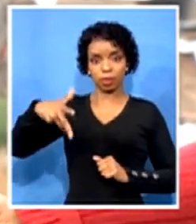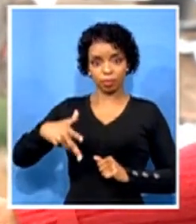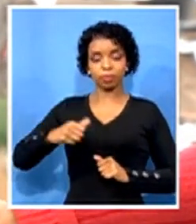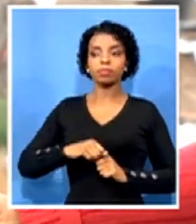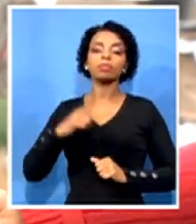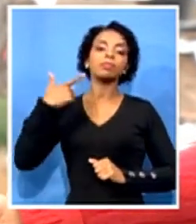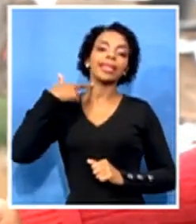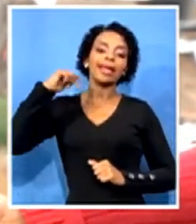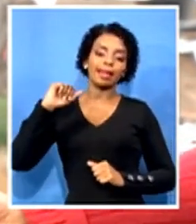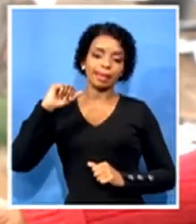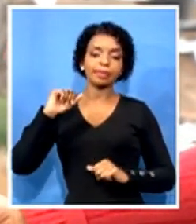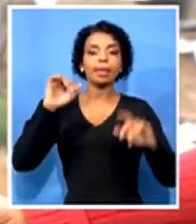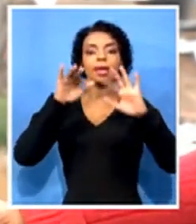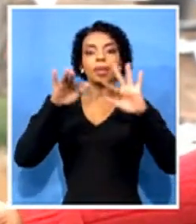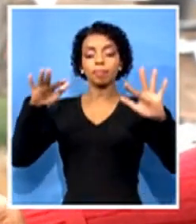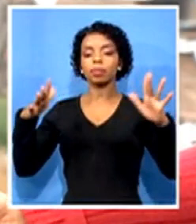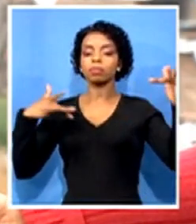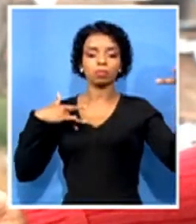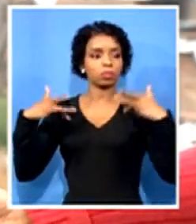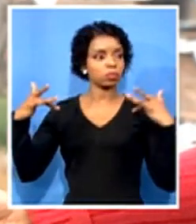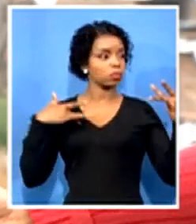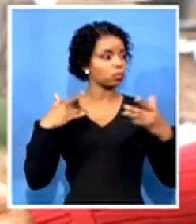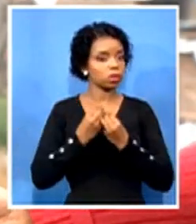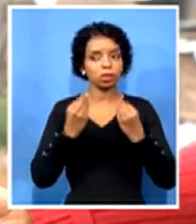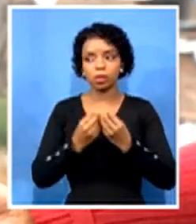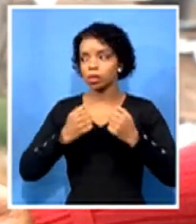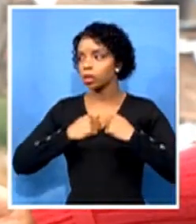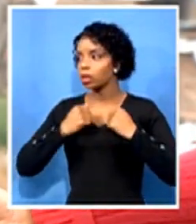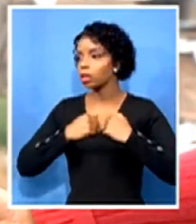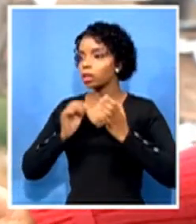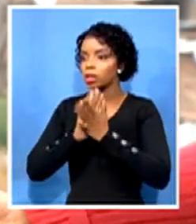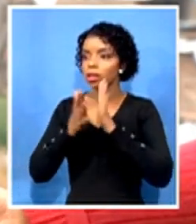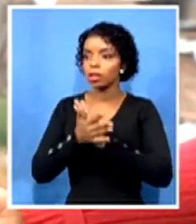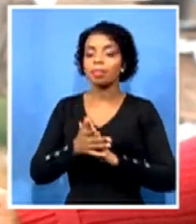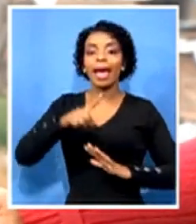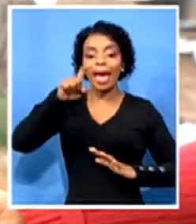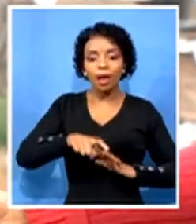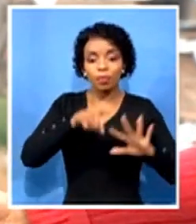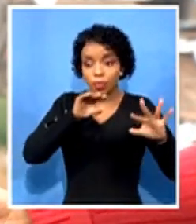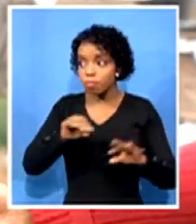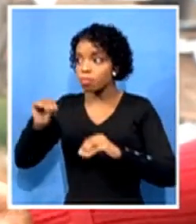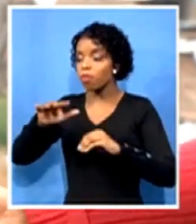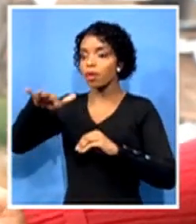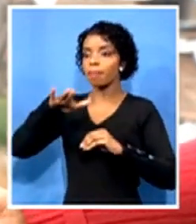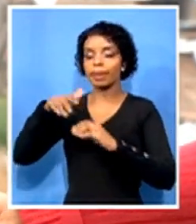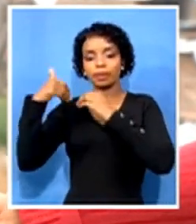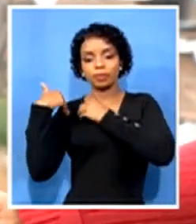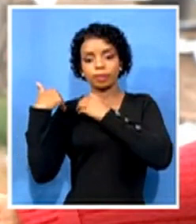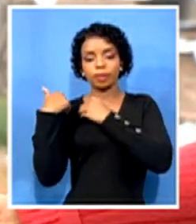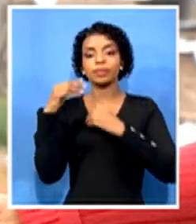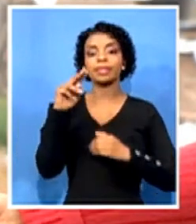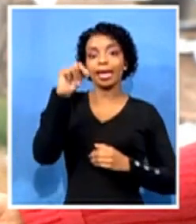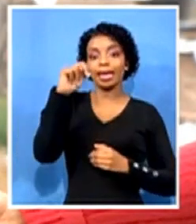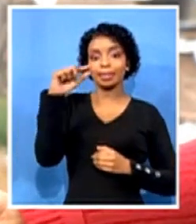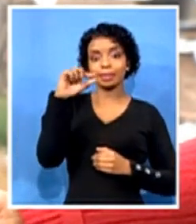about their belongings. When it's time for them to move to a place of safety, with the NGOs that we work in that have a place where they can stay for